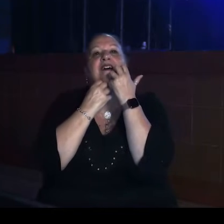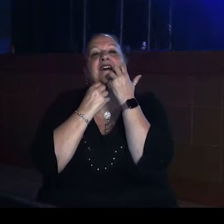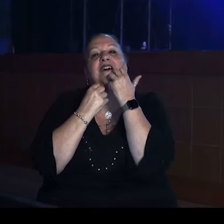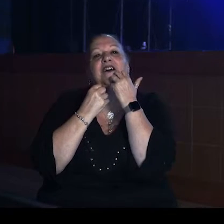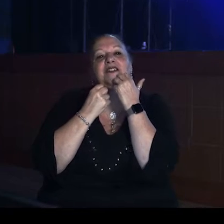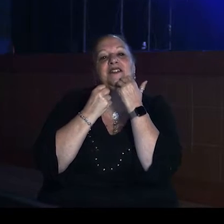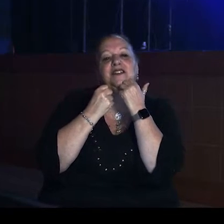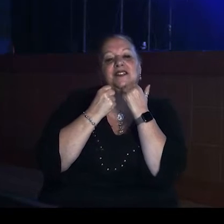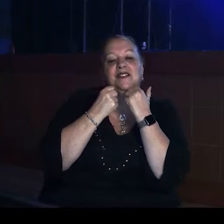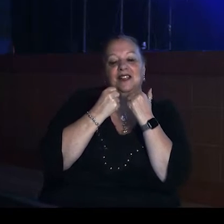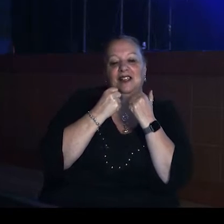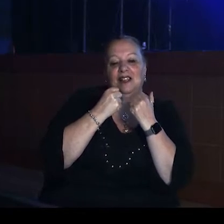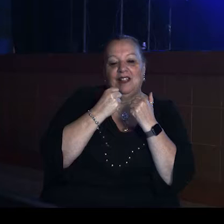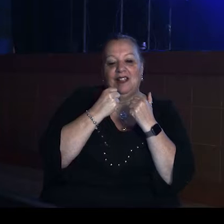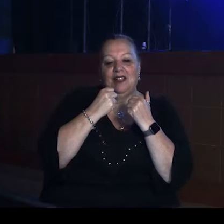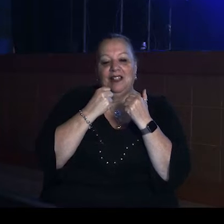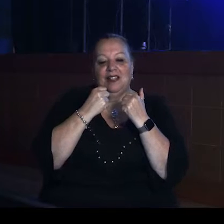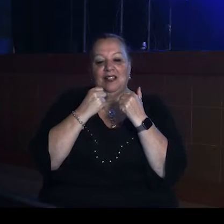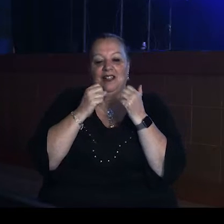Isn't she